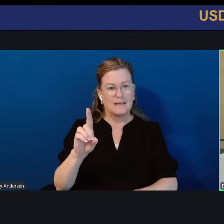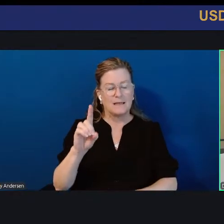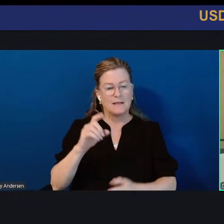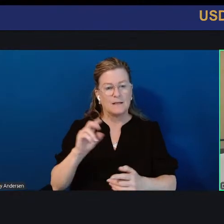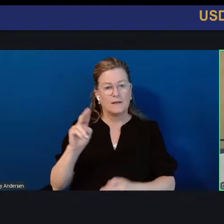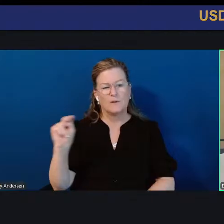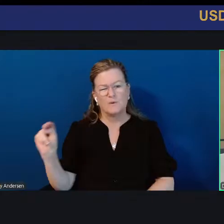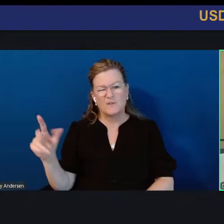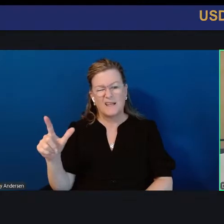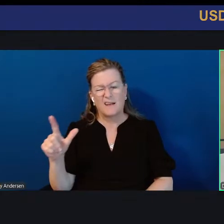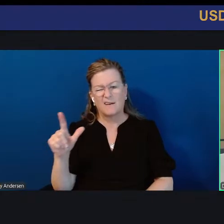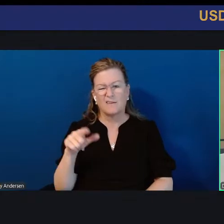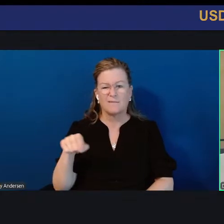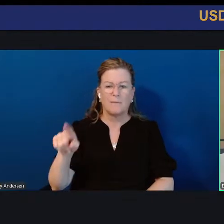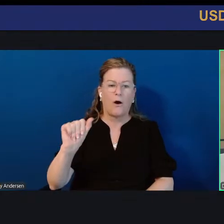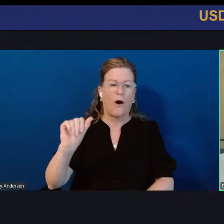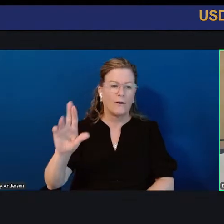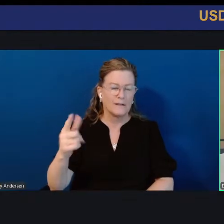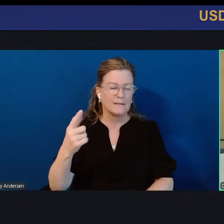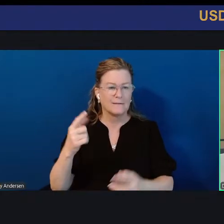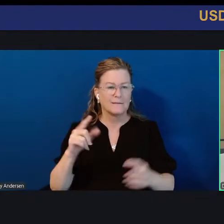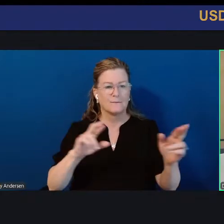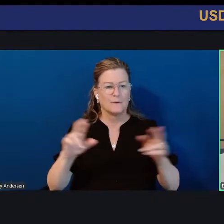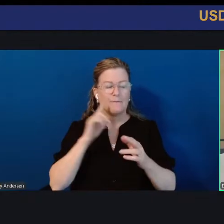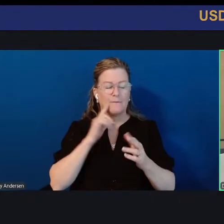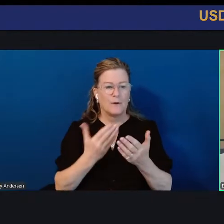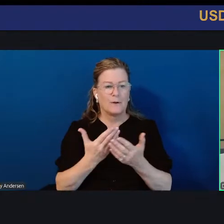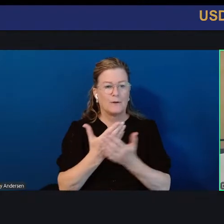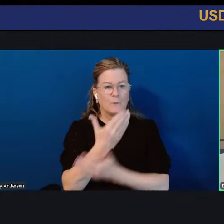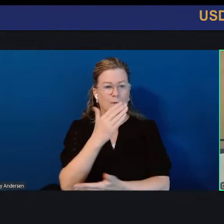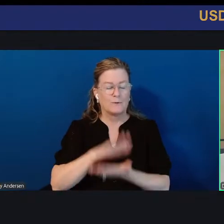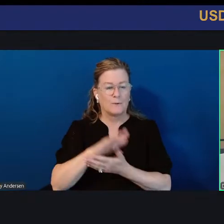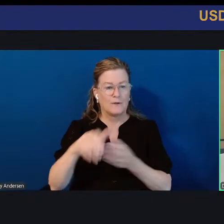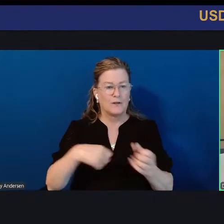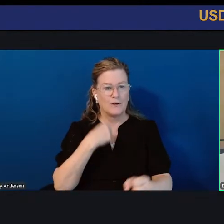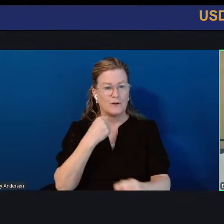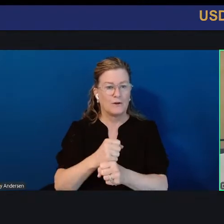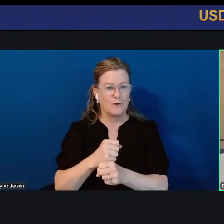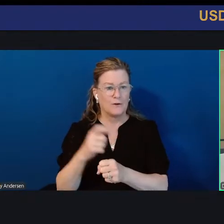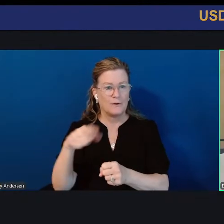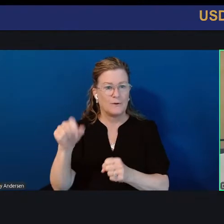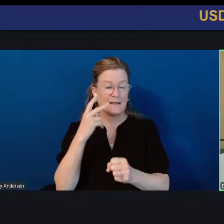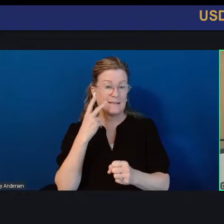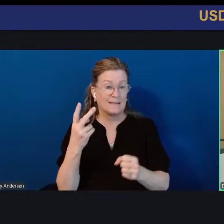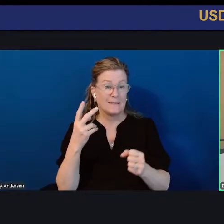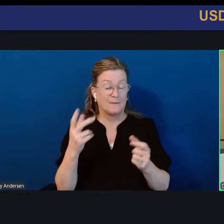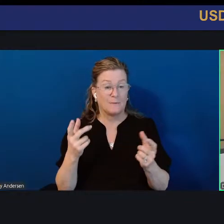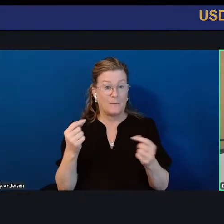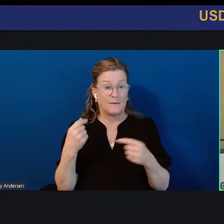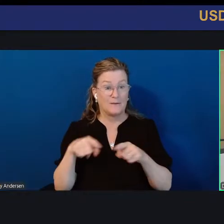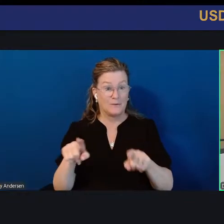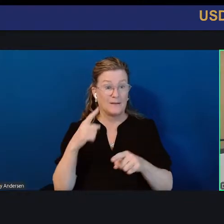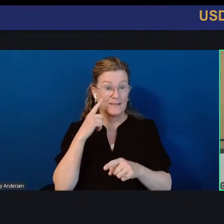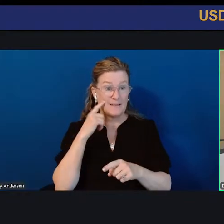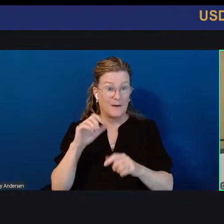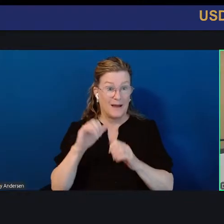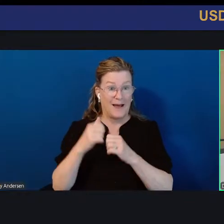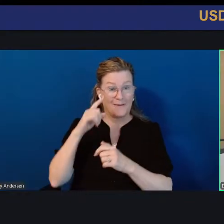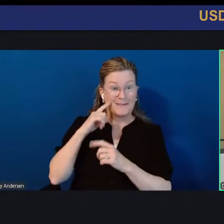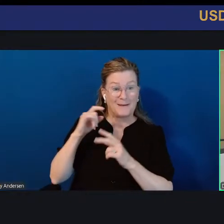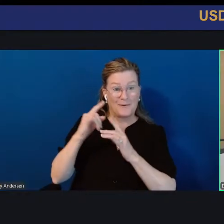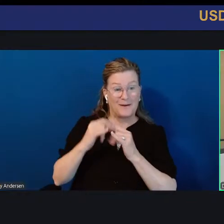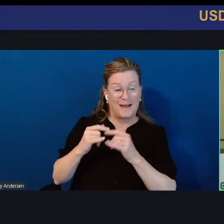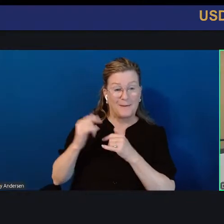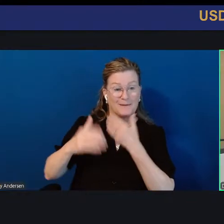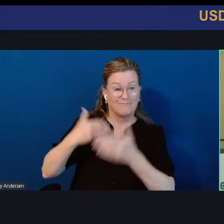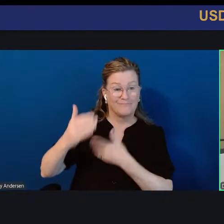probably in August as we get ready for the new school year, so that you can see what we've done over the summer and how those summer camps have